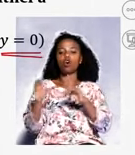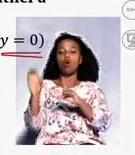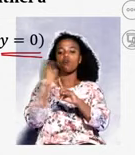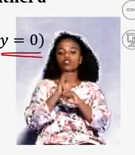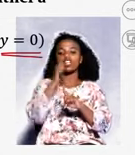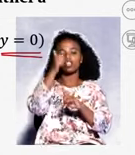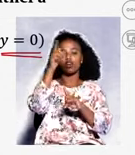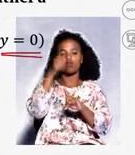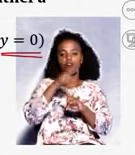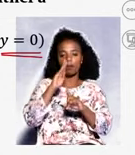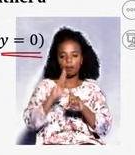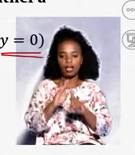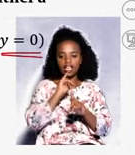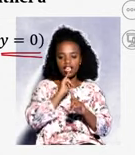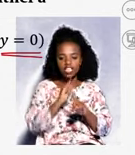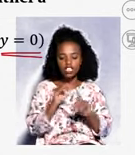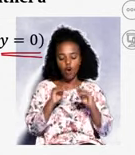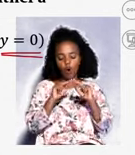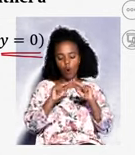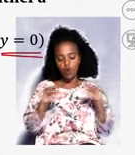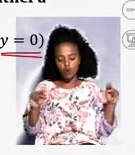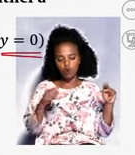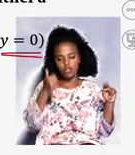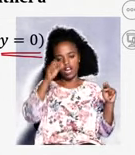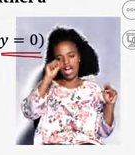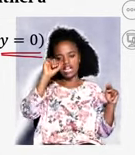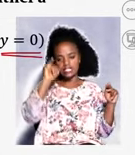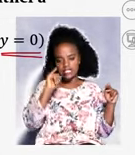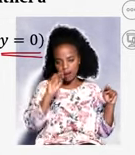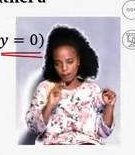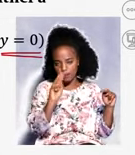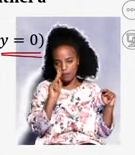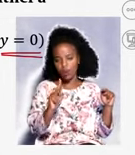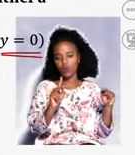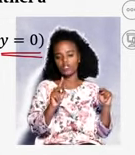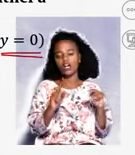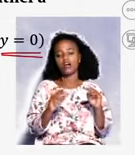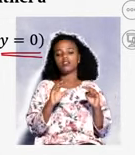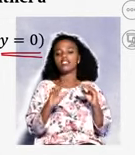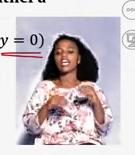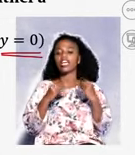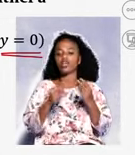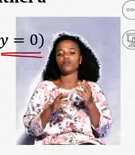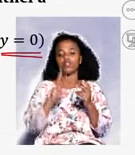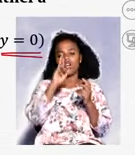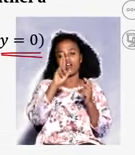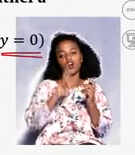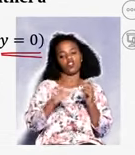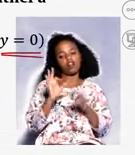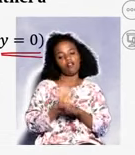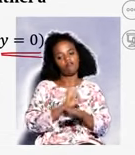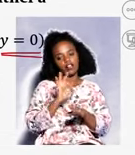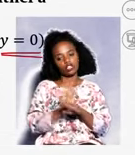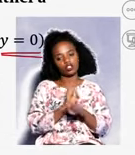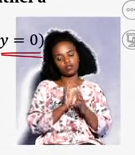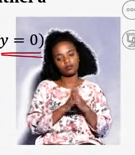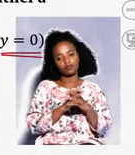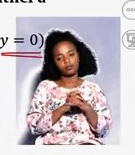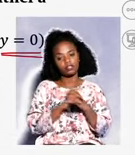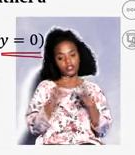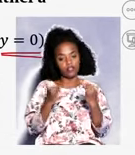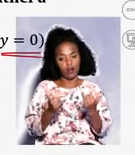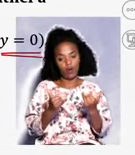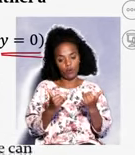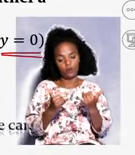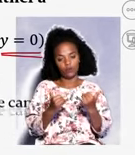b is horizontal asymptote for the given rational function.